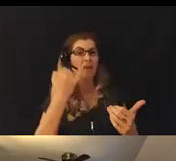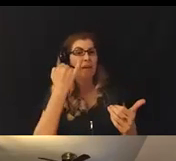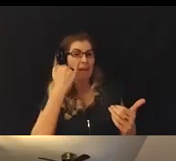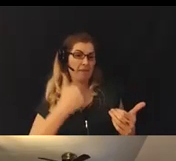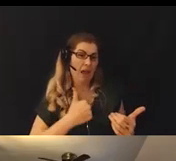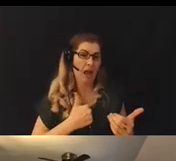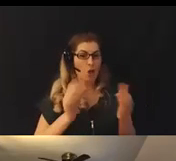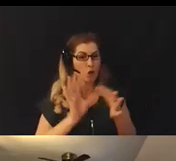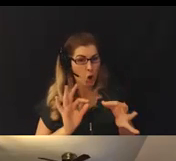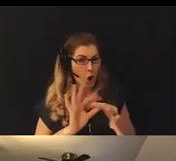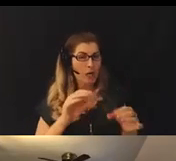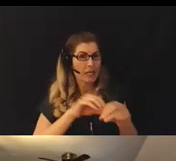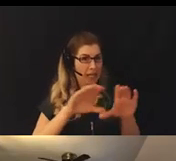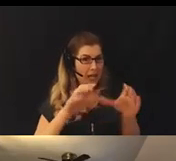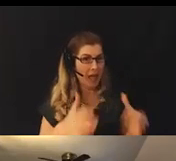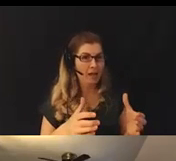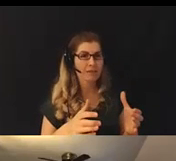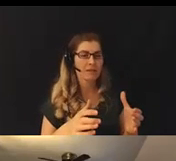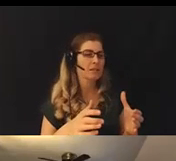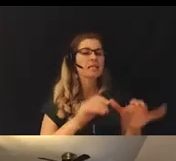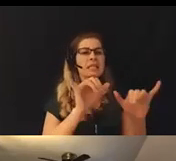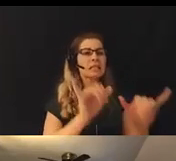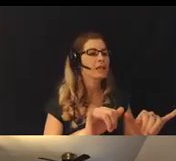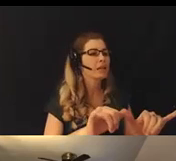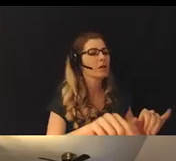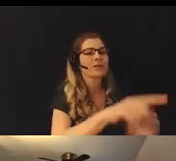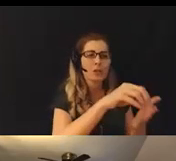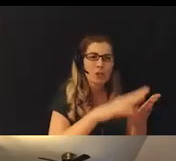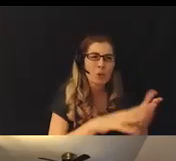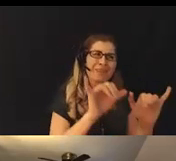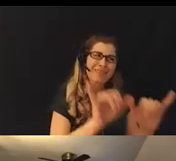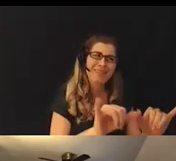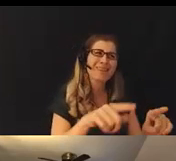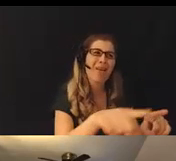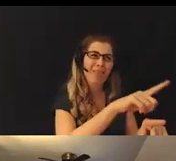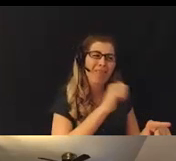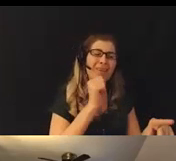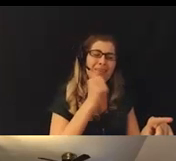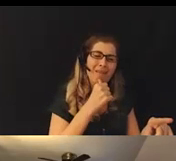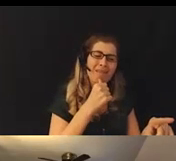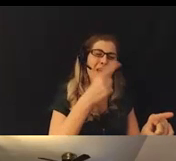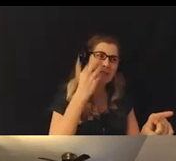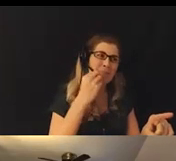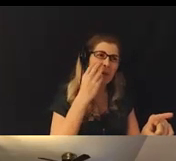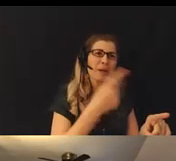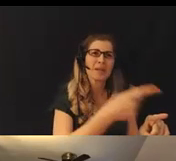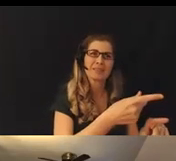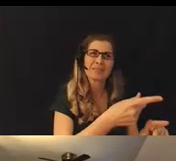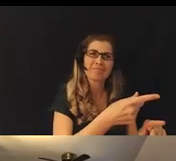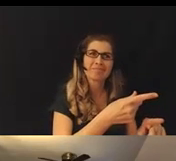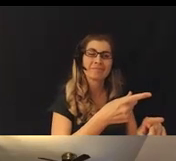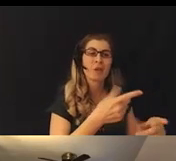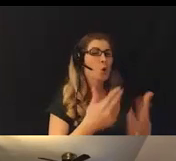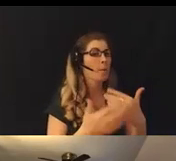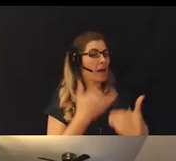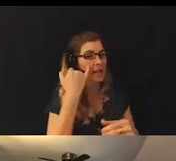classroom, it is still happening for students, right? They are experiencing those things no matter if we open it up to a classroom or not,